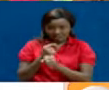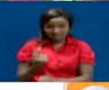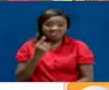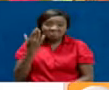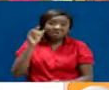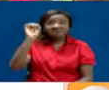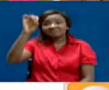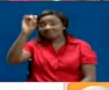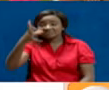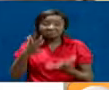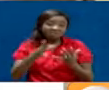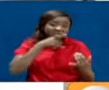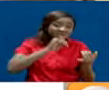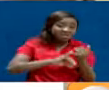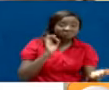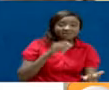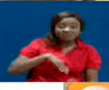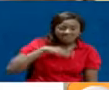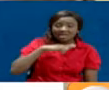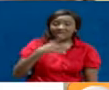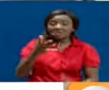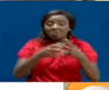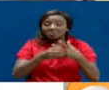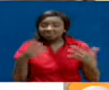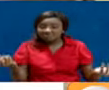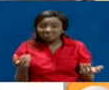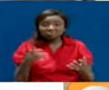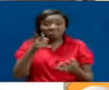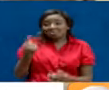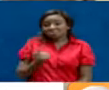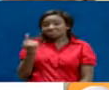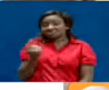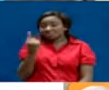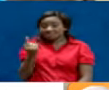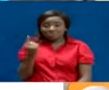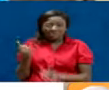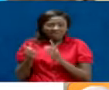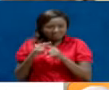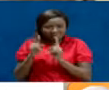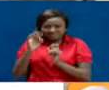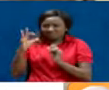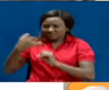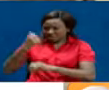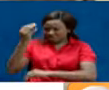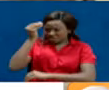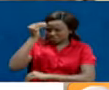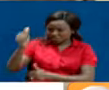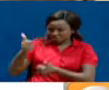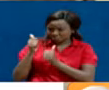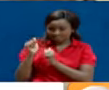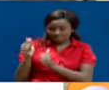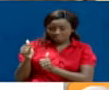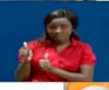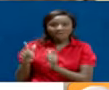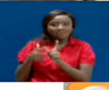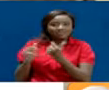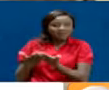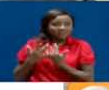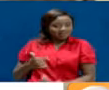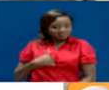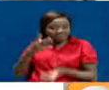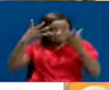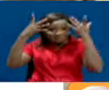widowed, you can be divorced, maybe you're just single. When they have proper education, it helps them